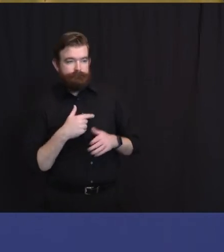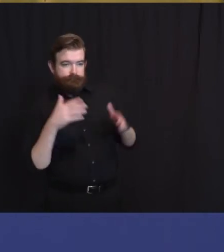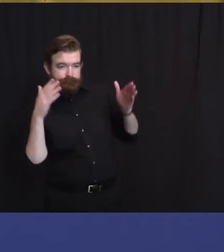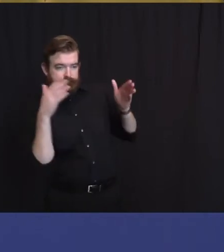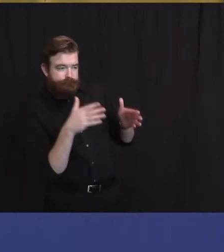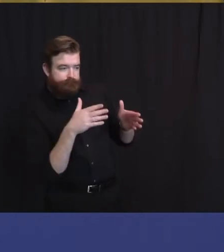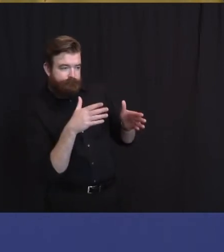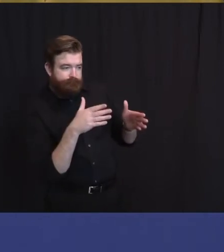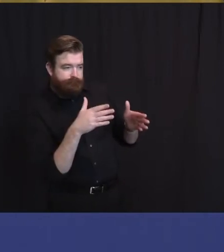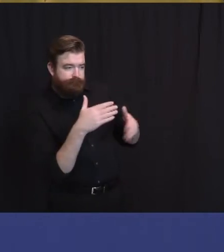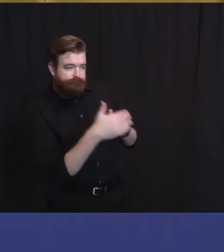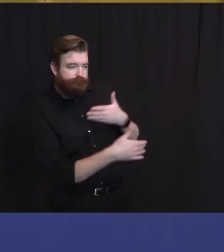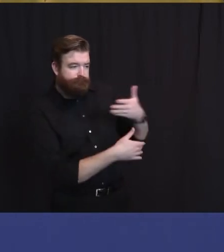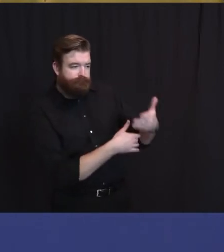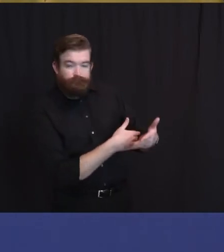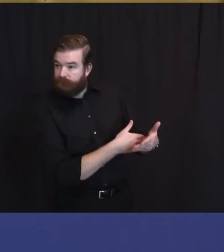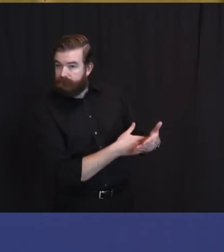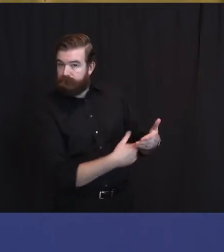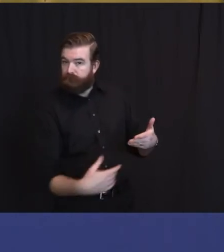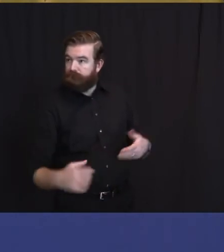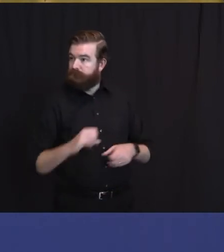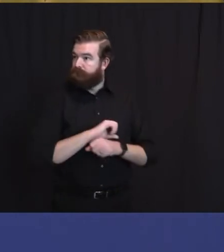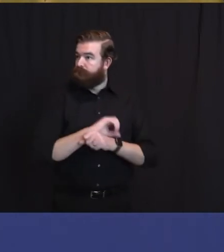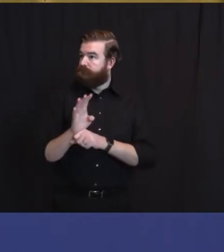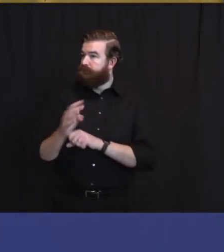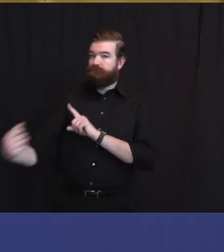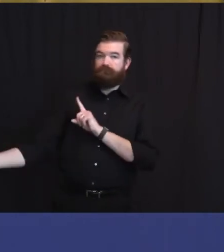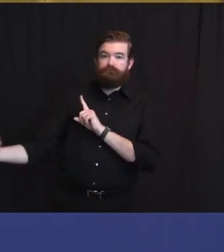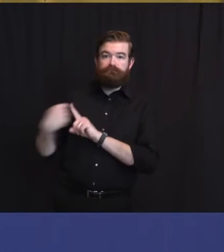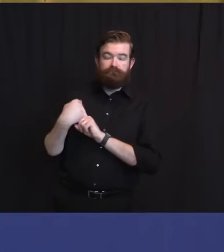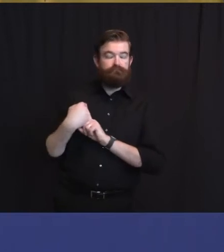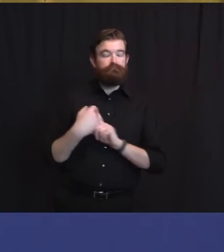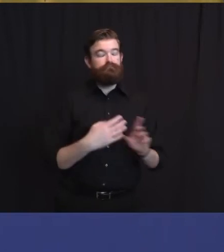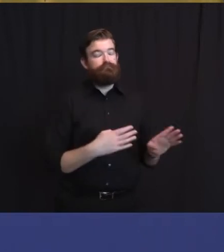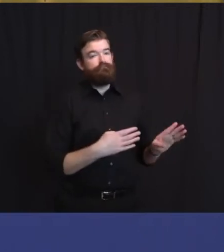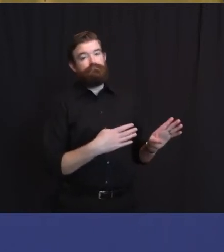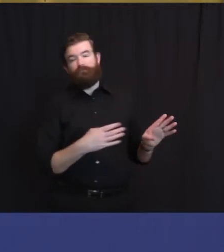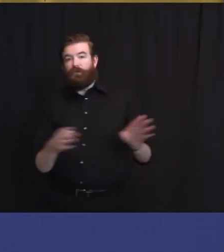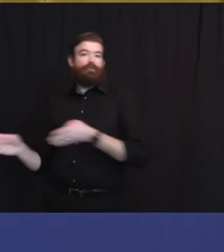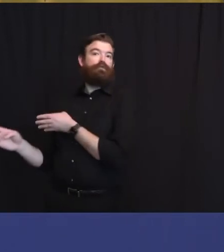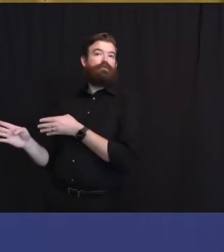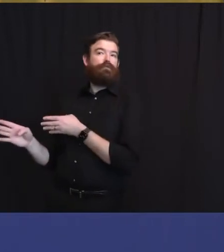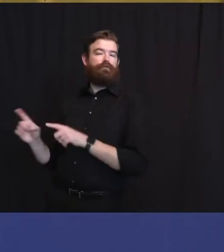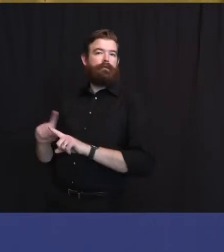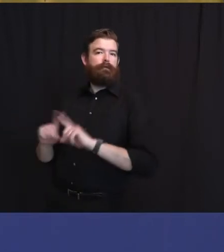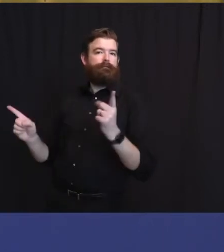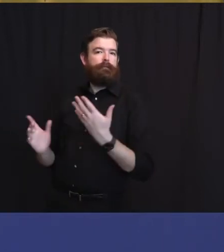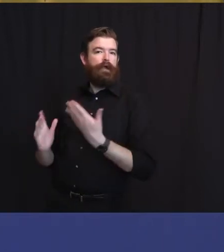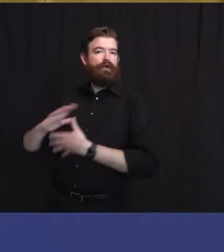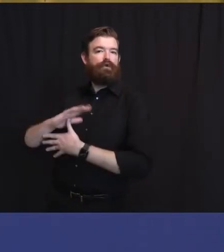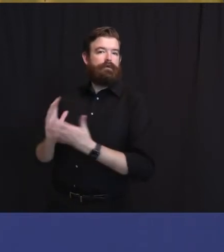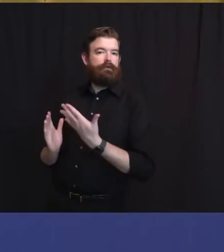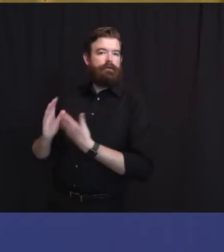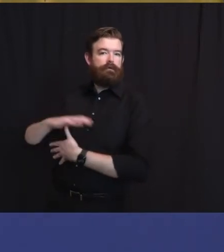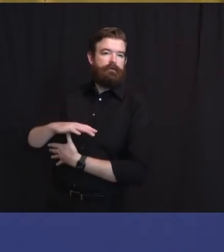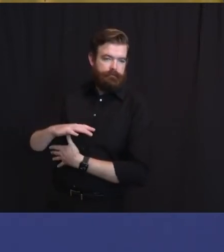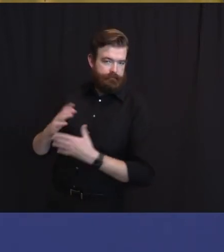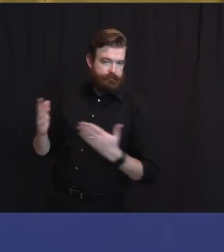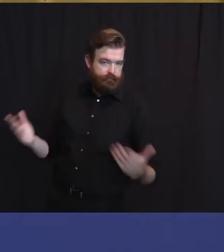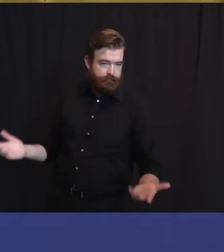10 months. But as a conceptual matter, I still like the notion. Thank you. Brent. What is the status of making rapid test